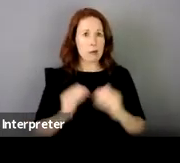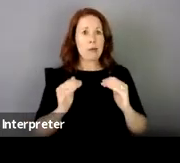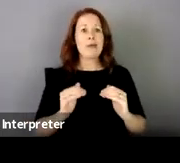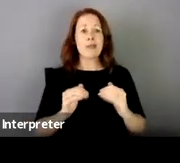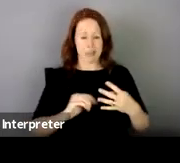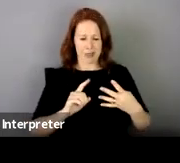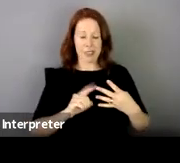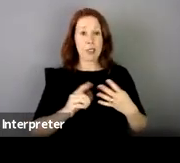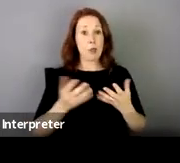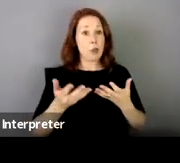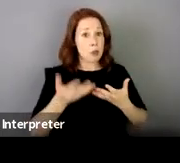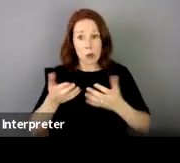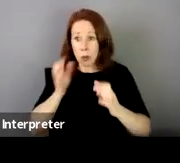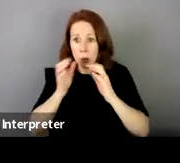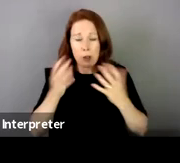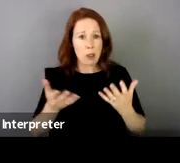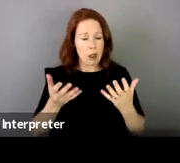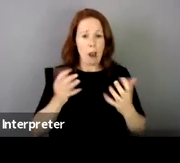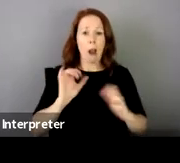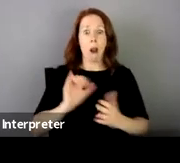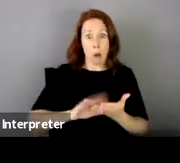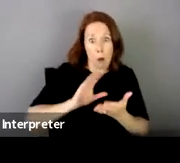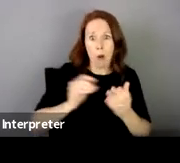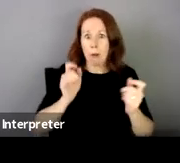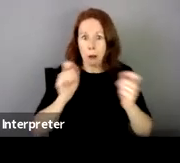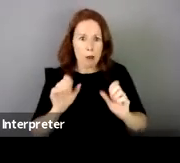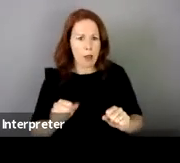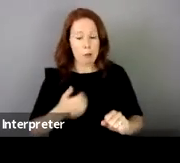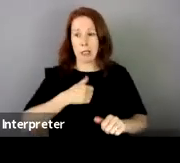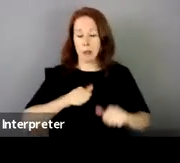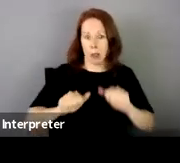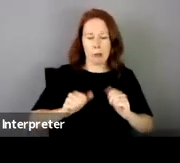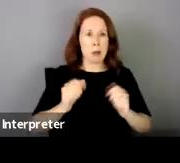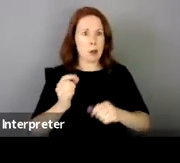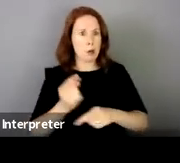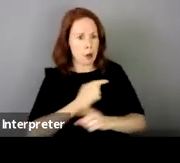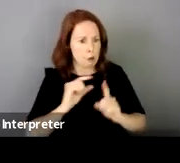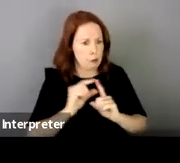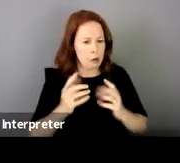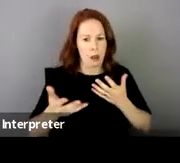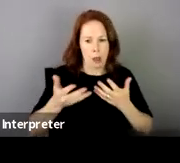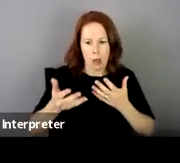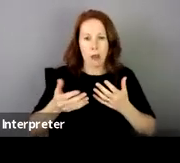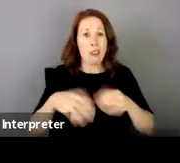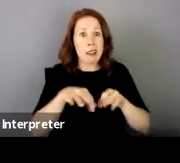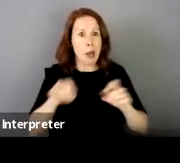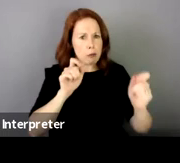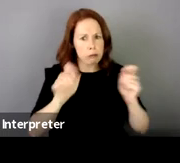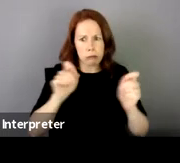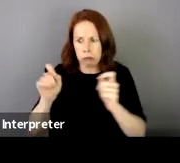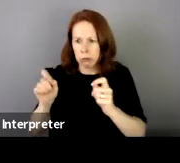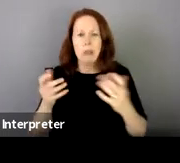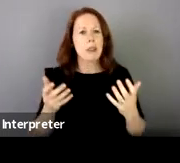when communicating. I will be. I might be stumbling to look for the right word or term, and language is changing.